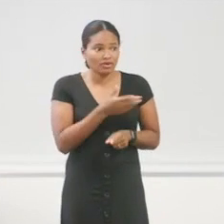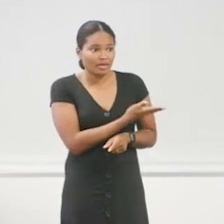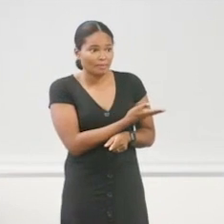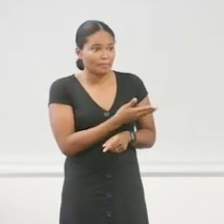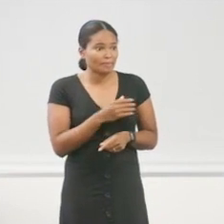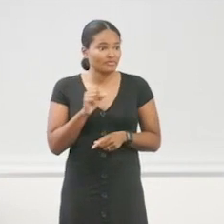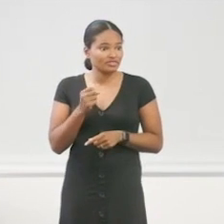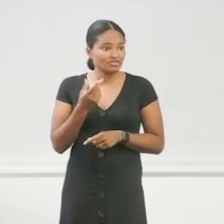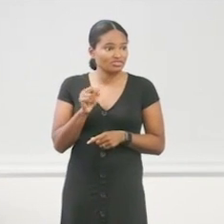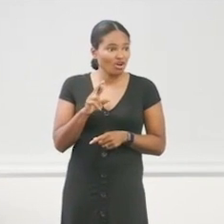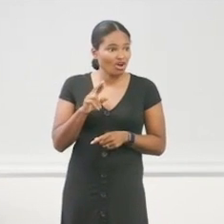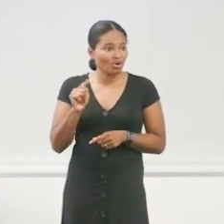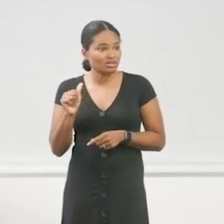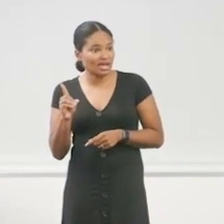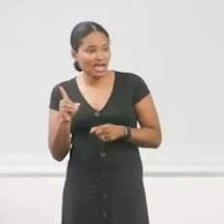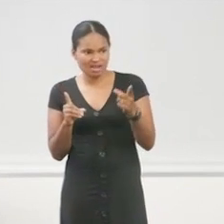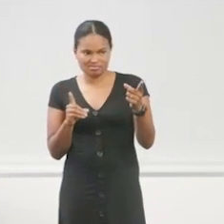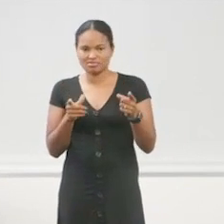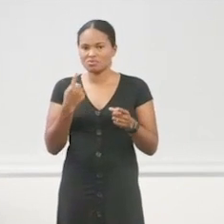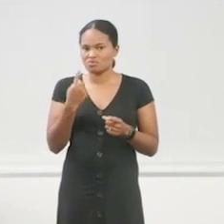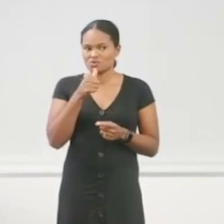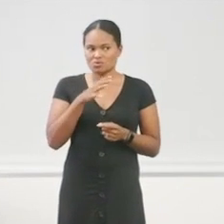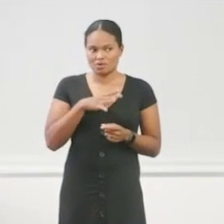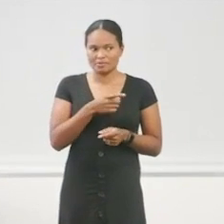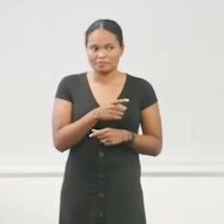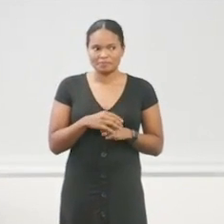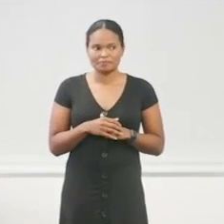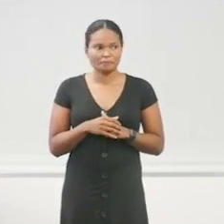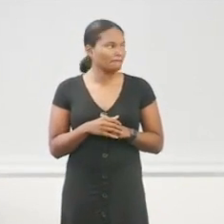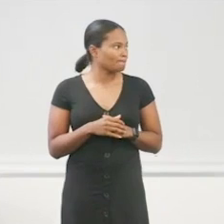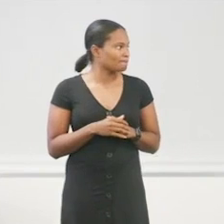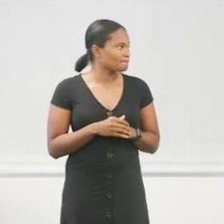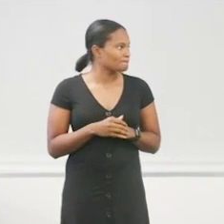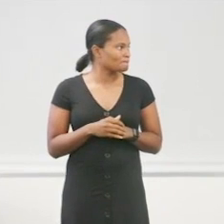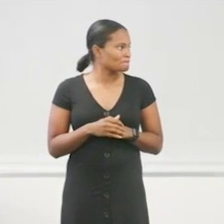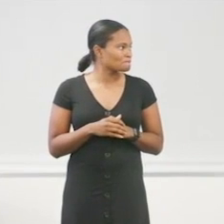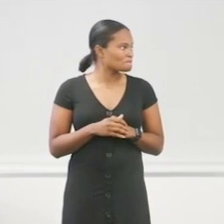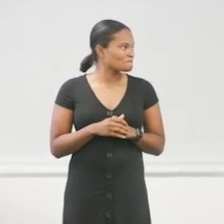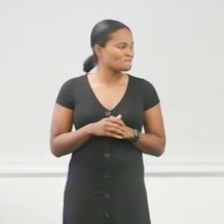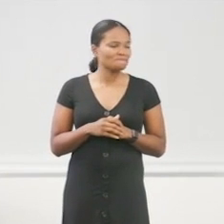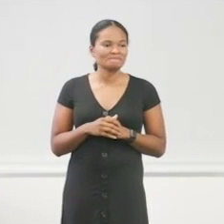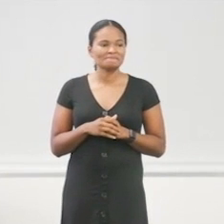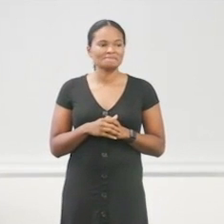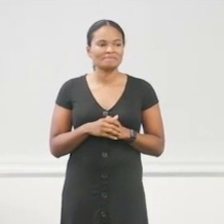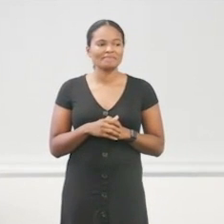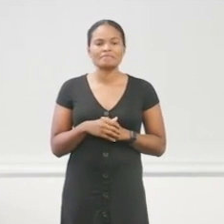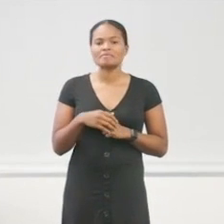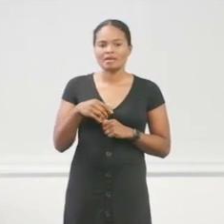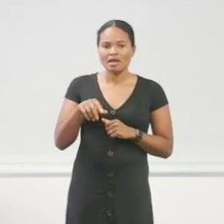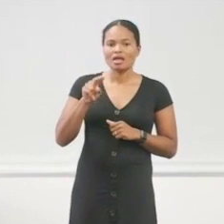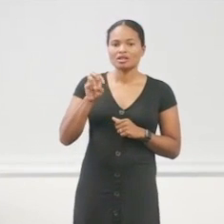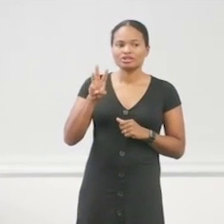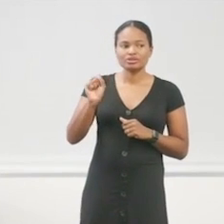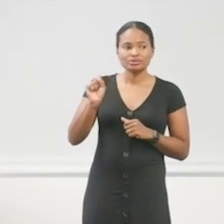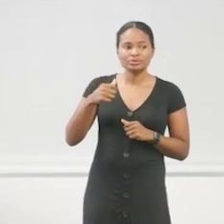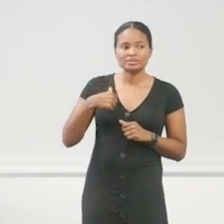Shar or Tad? Right back there. Thank you. Softballs. So I saw in the news that Microsoft